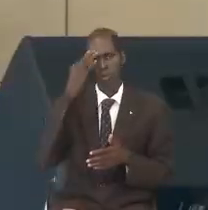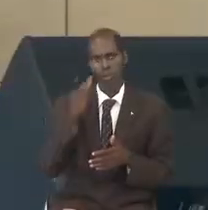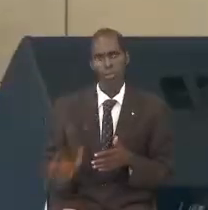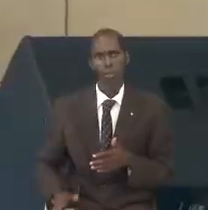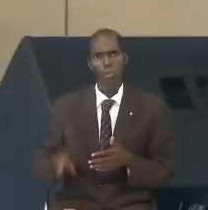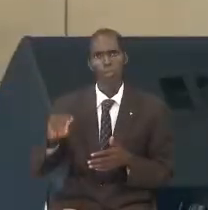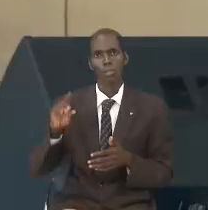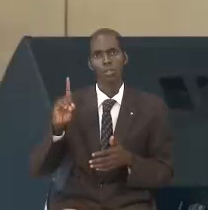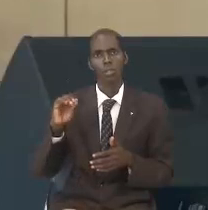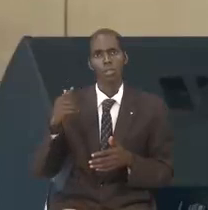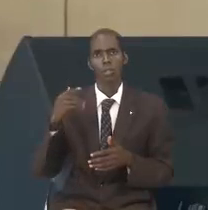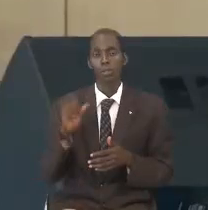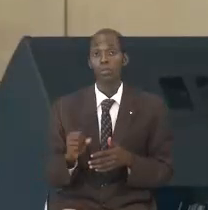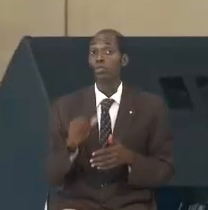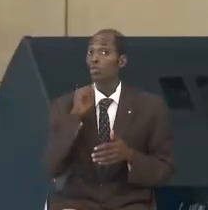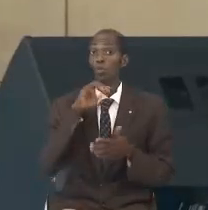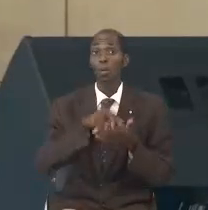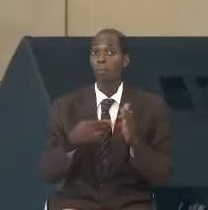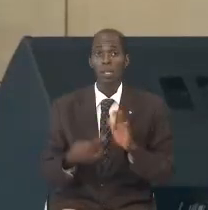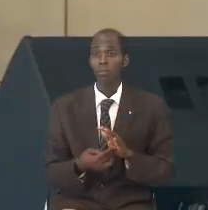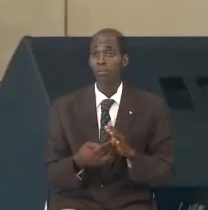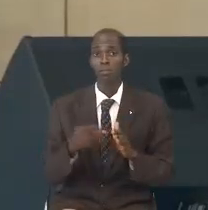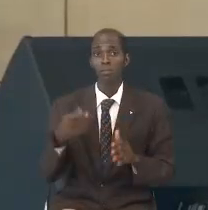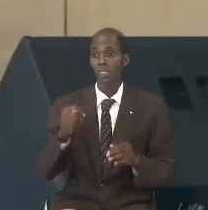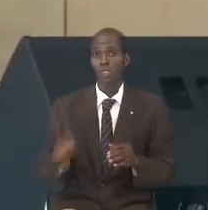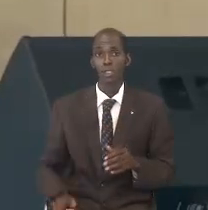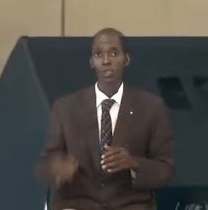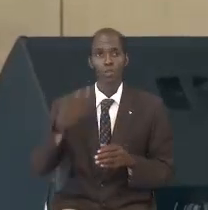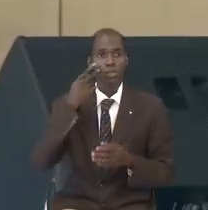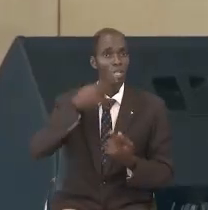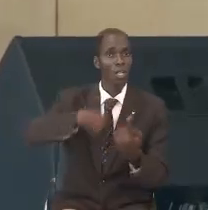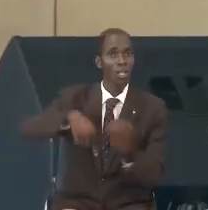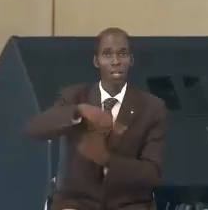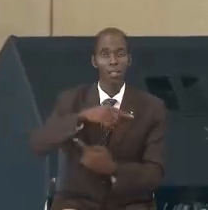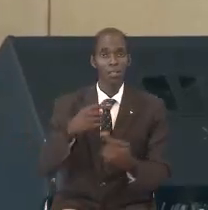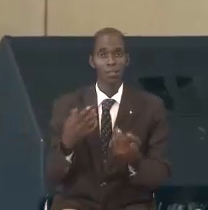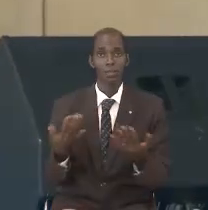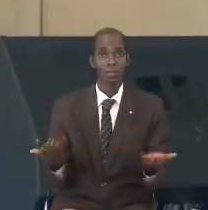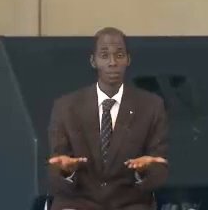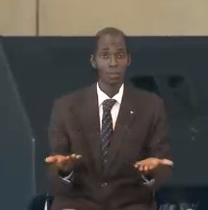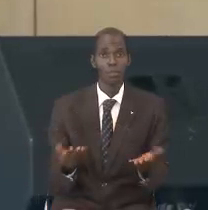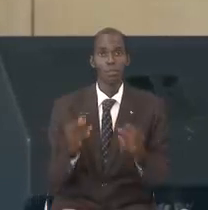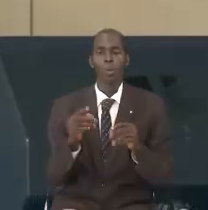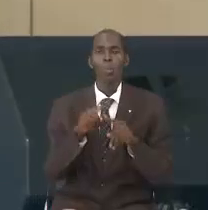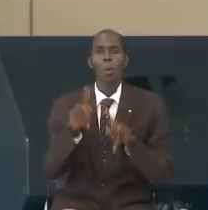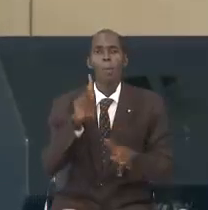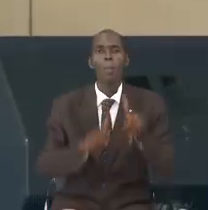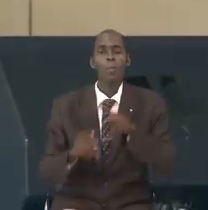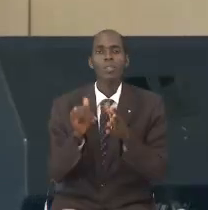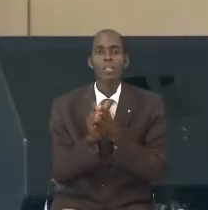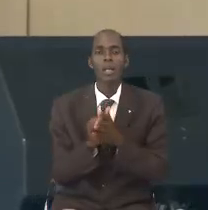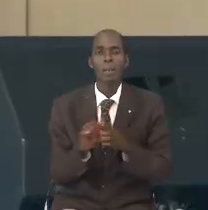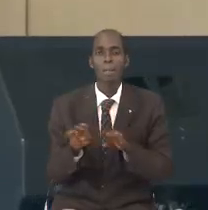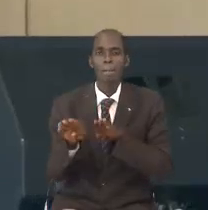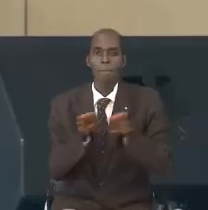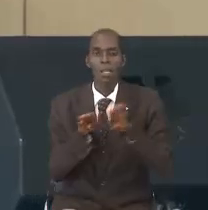not talking about literal dog. It's talking about the people who act like dogs. They